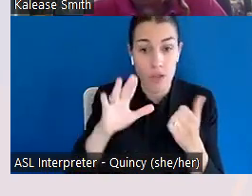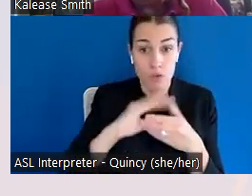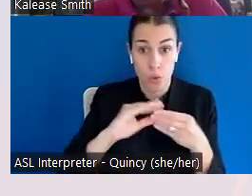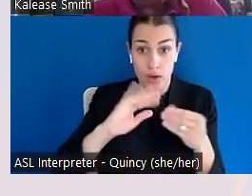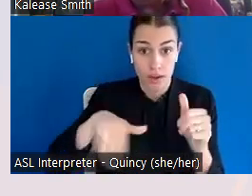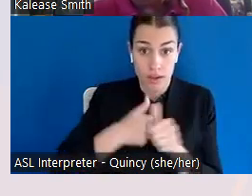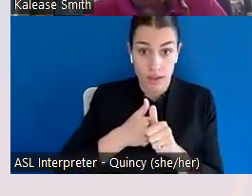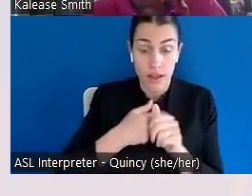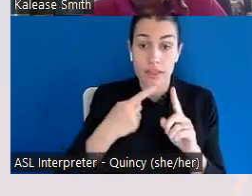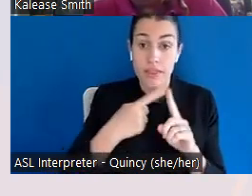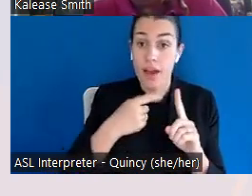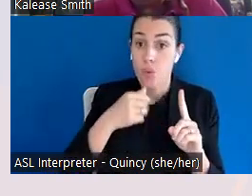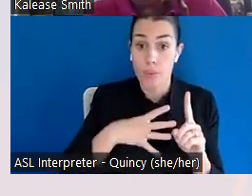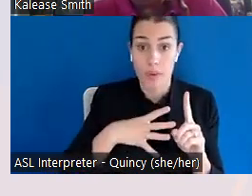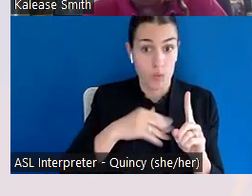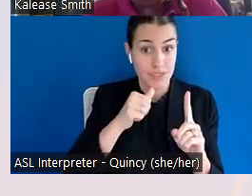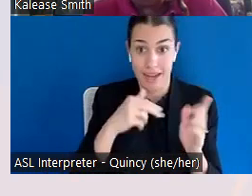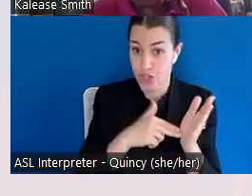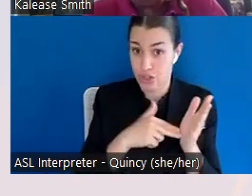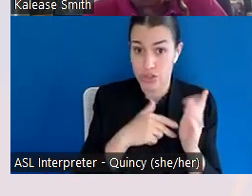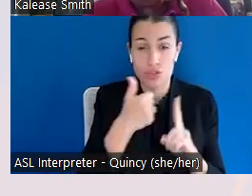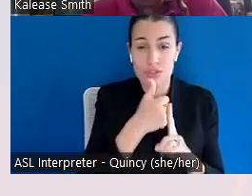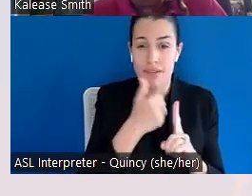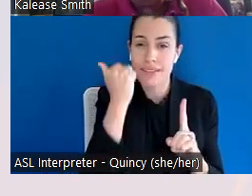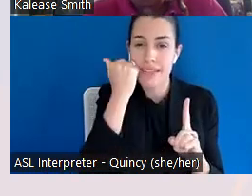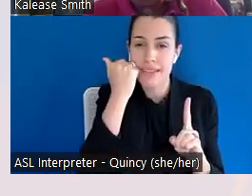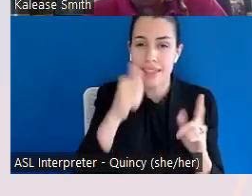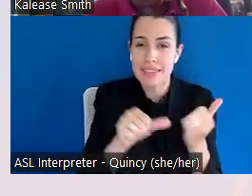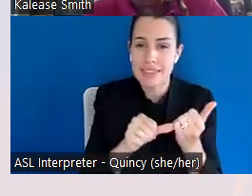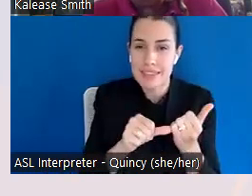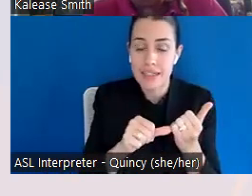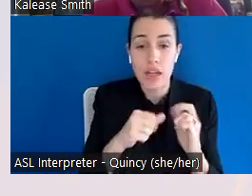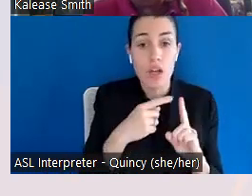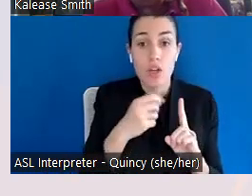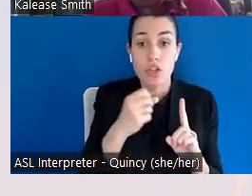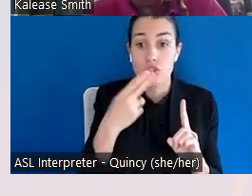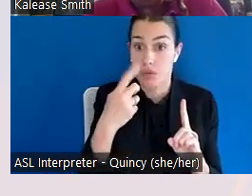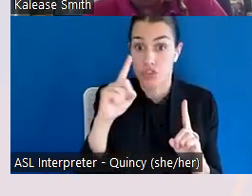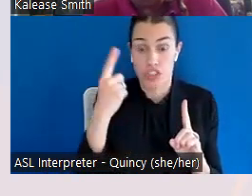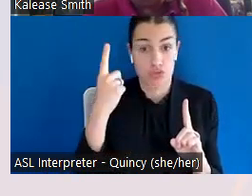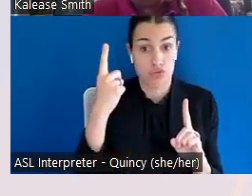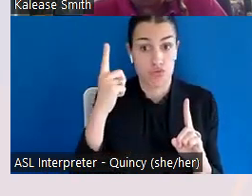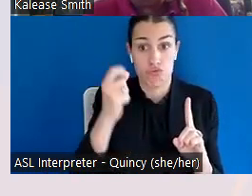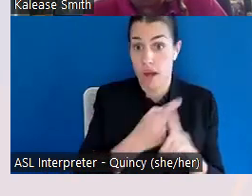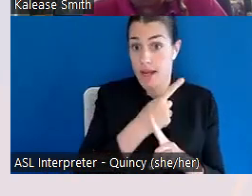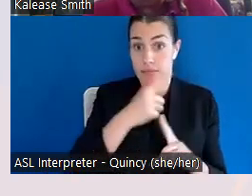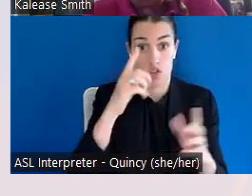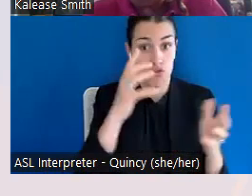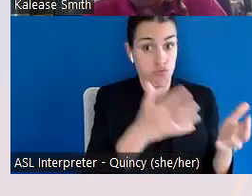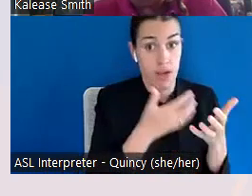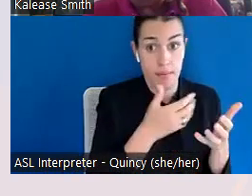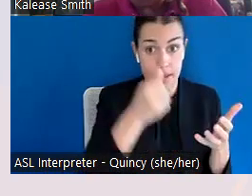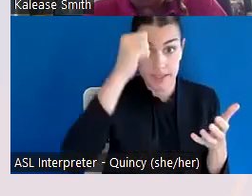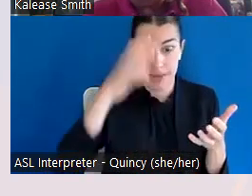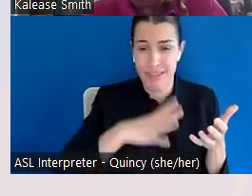woman wasn't even a nurse, was a dental assistant, and was just like grabbed by this man. They didn't know each other. They hadn't